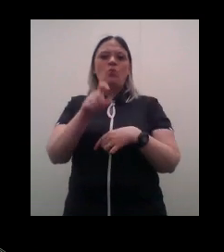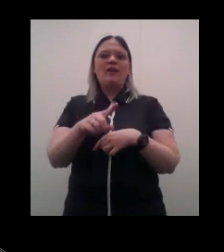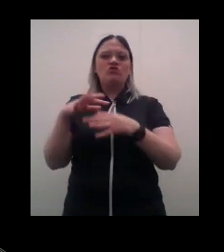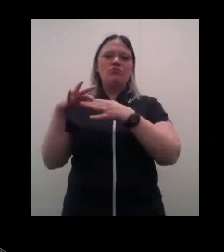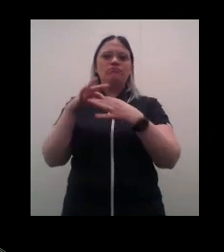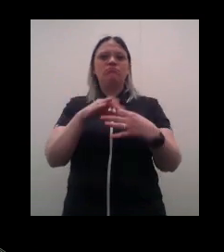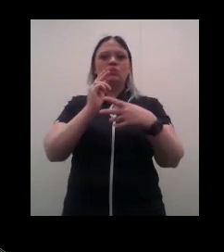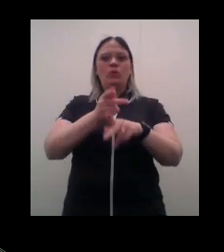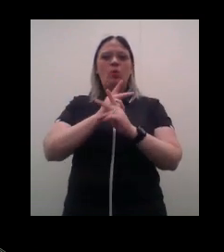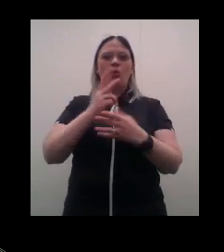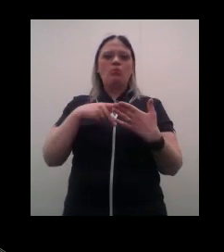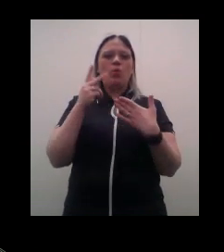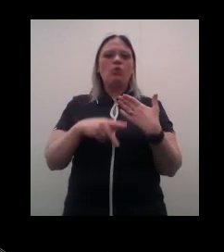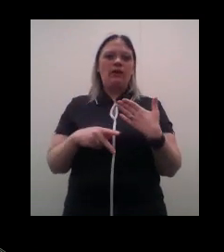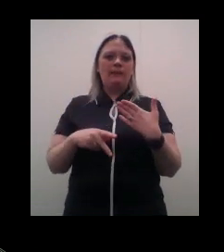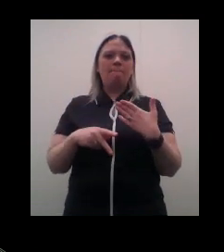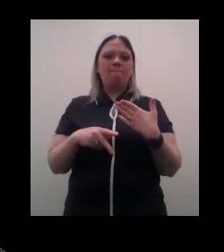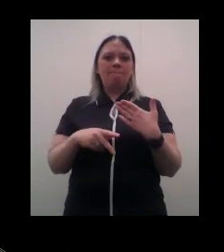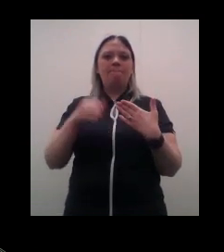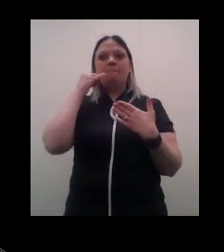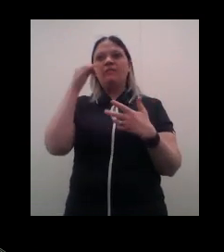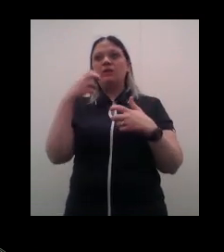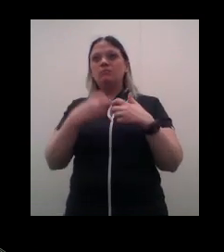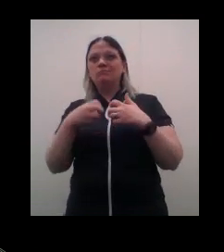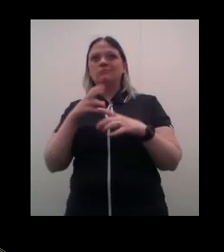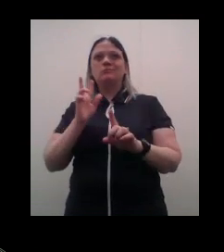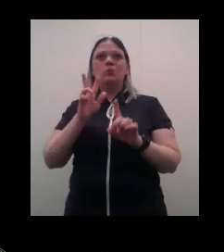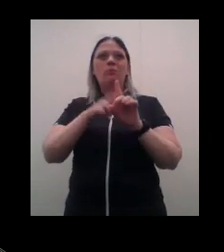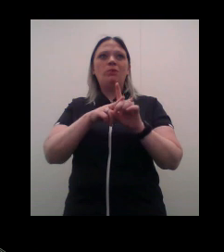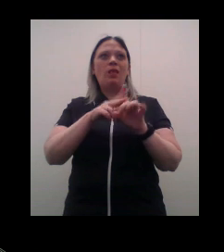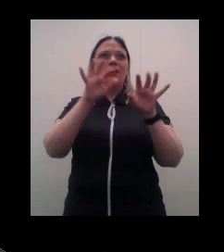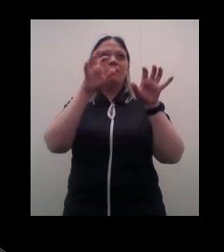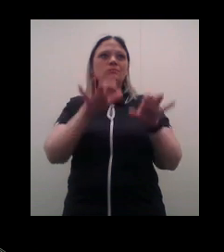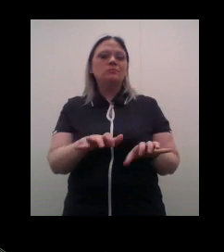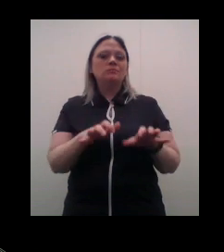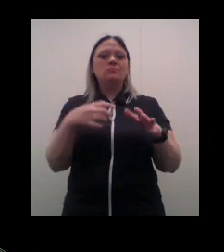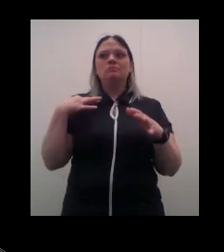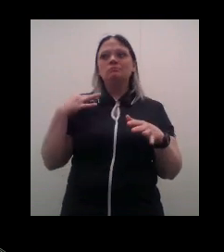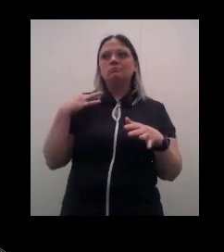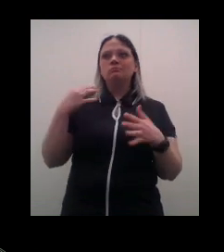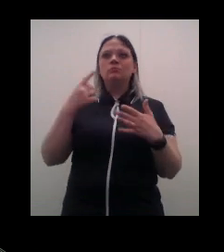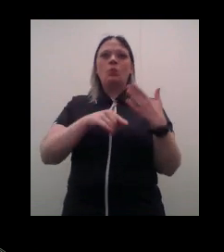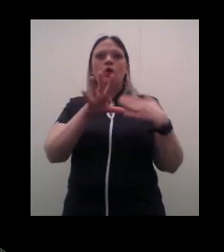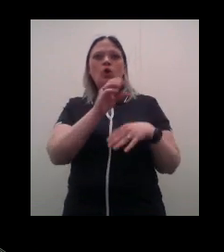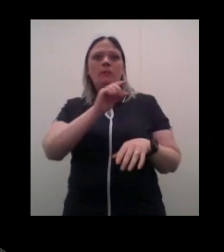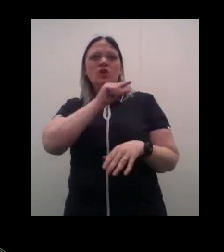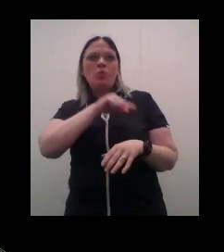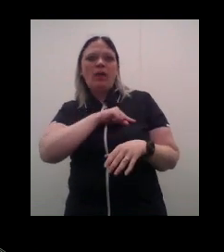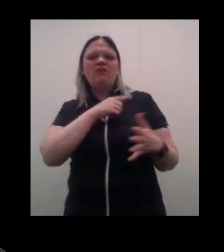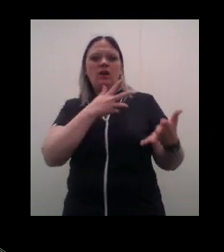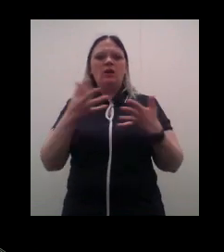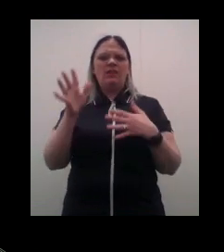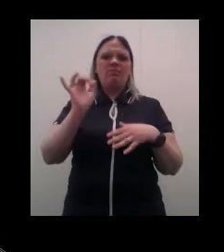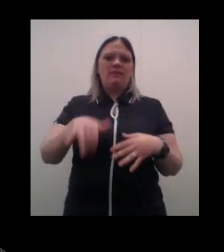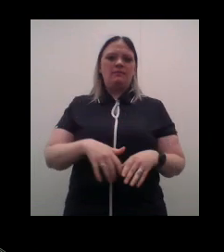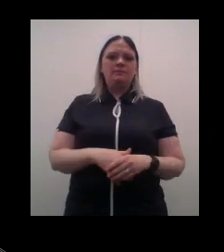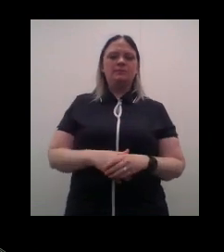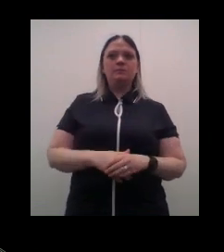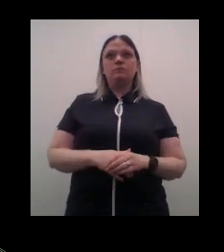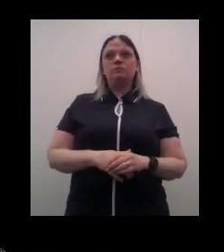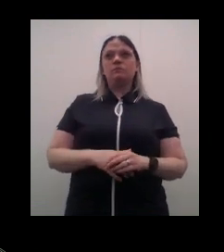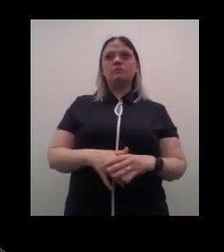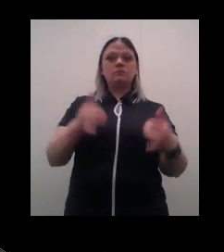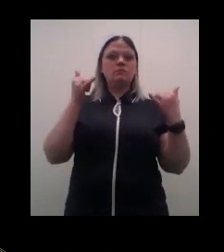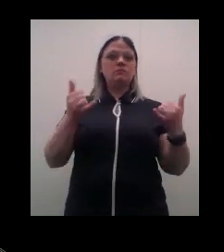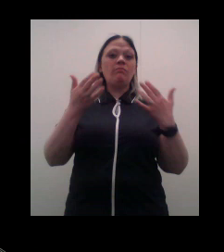regards to these loan programs, whether it's difficulty applying or just what your company may qualify for. With that, I